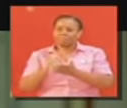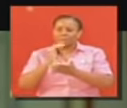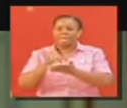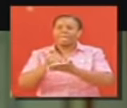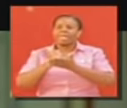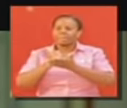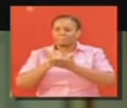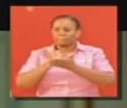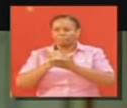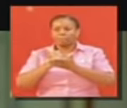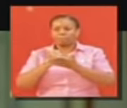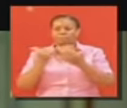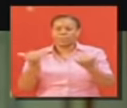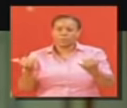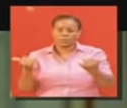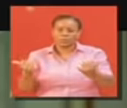benefit.